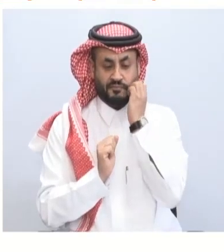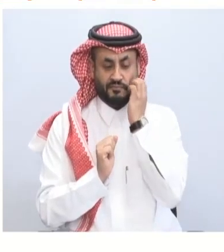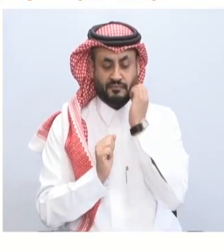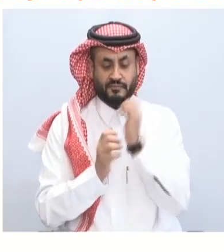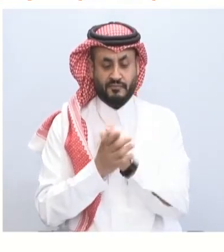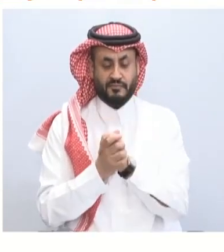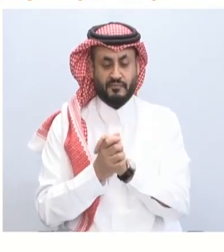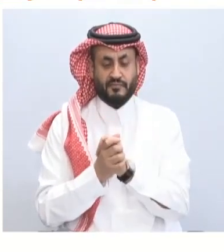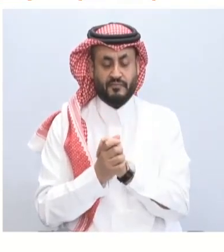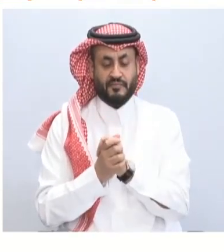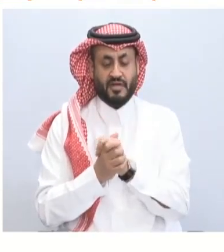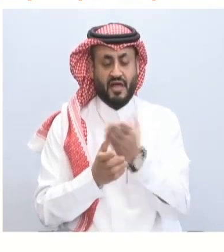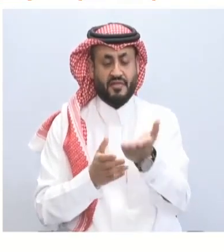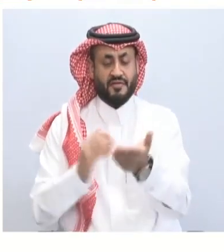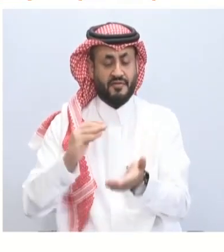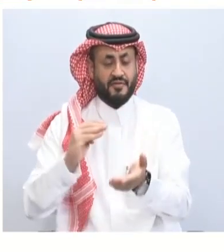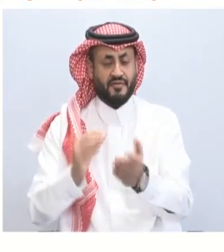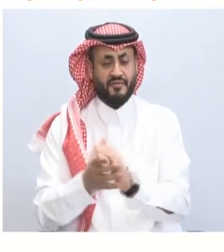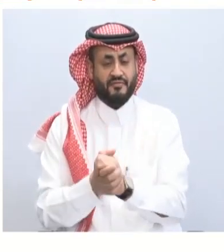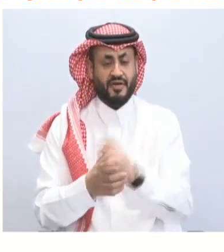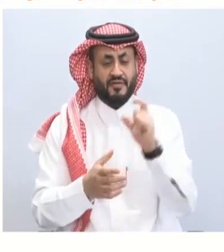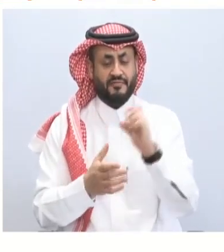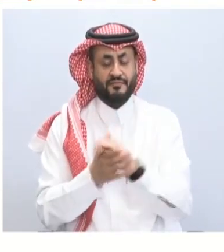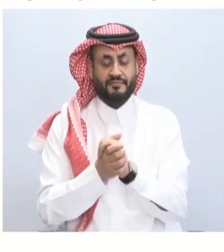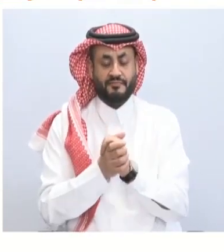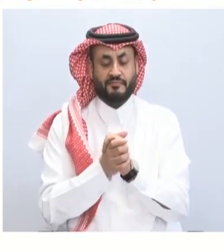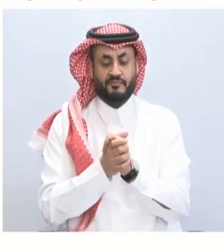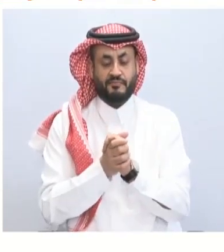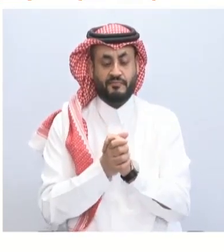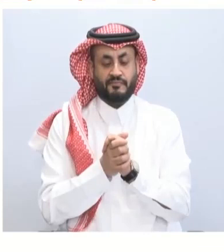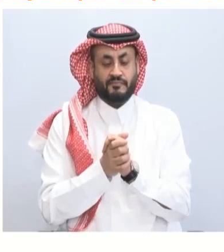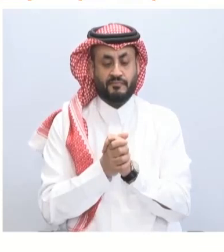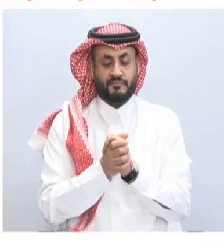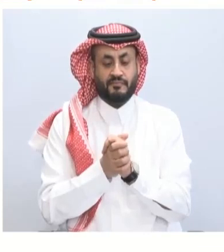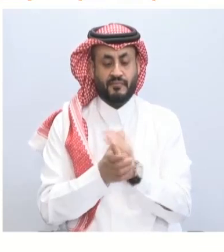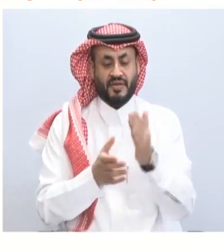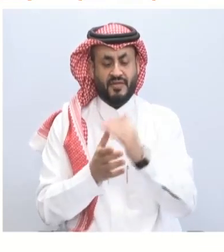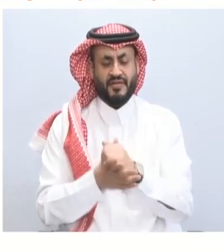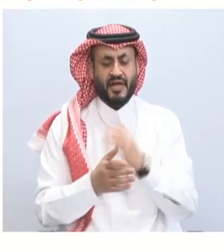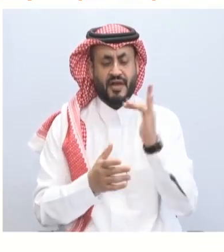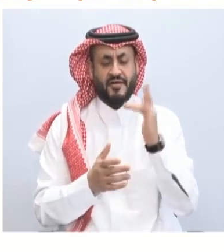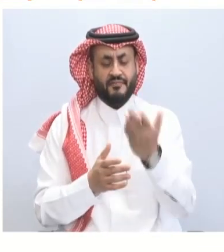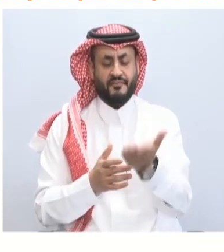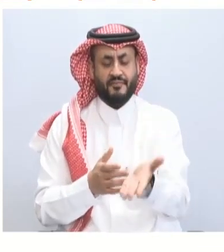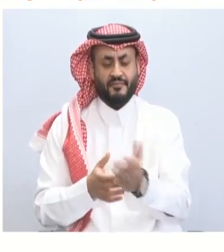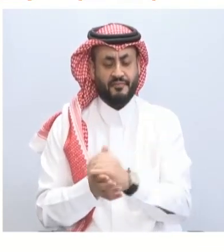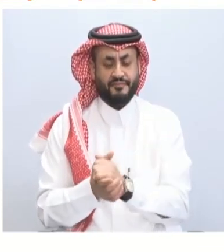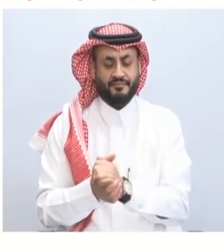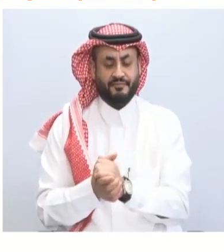teacher support and time to check and edit their language, face-to-face communication had to be